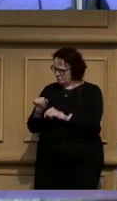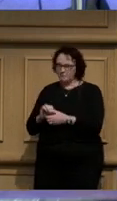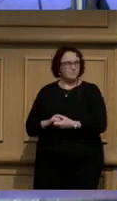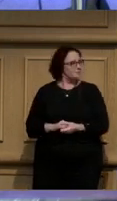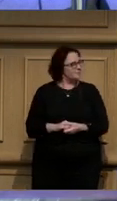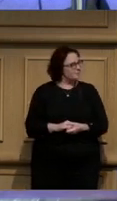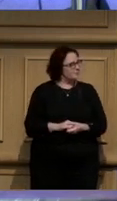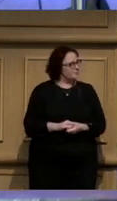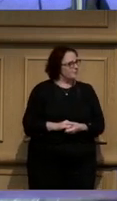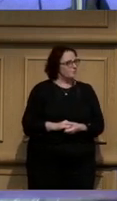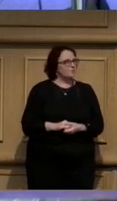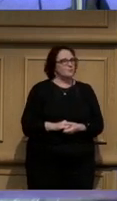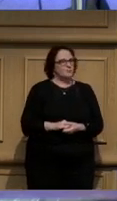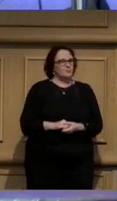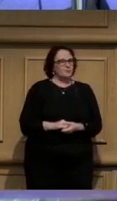For me,